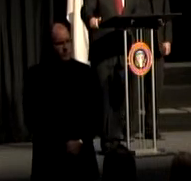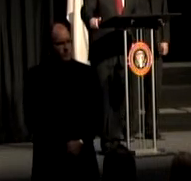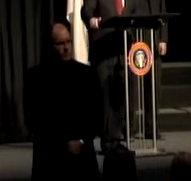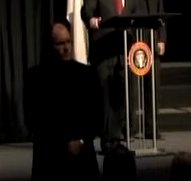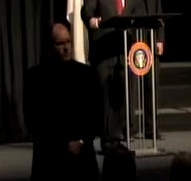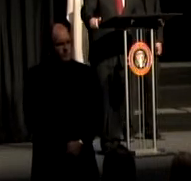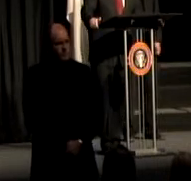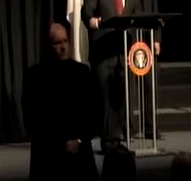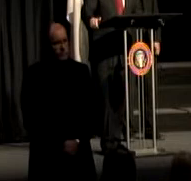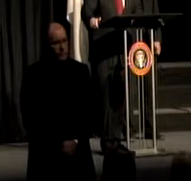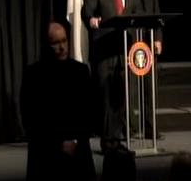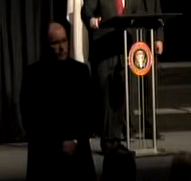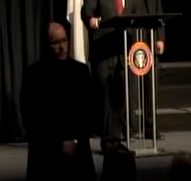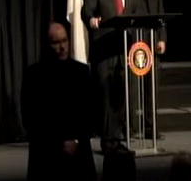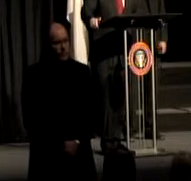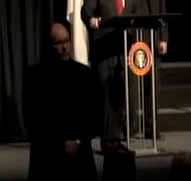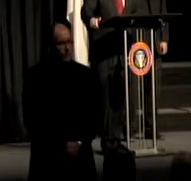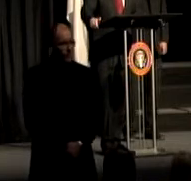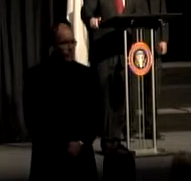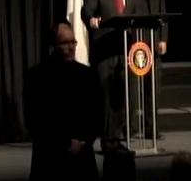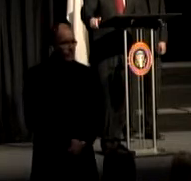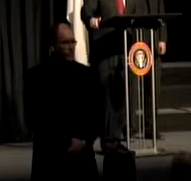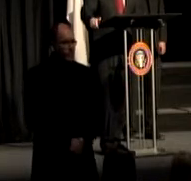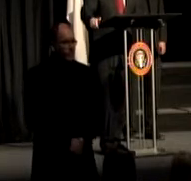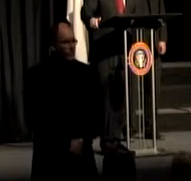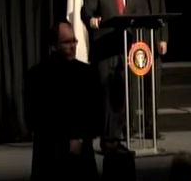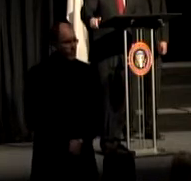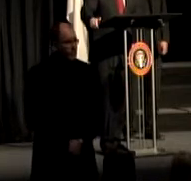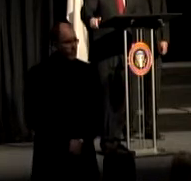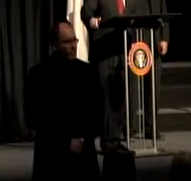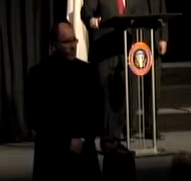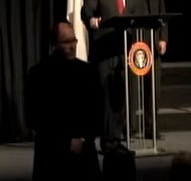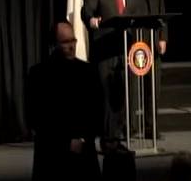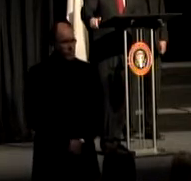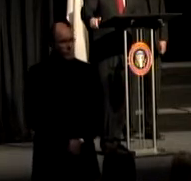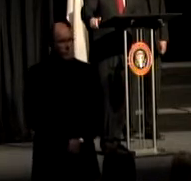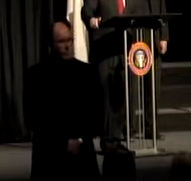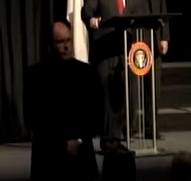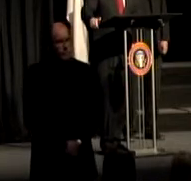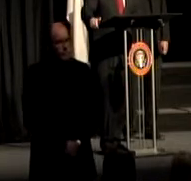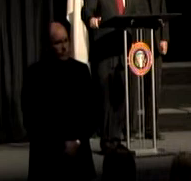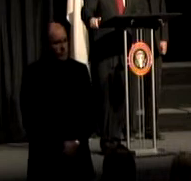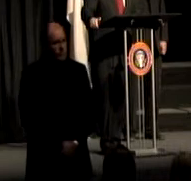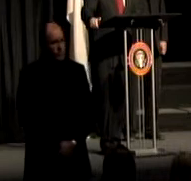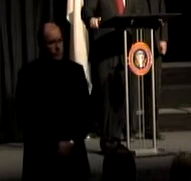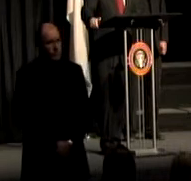I'm I'm pretty good I I can I can see your hand upon my life